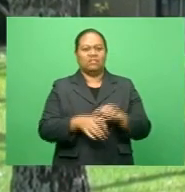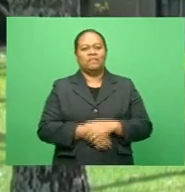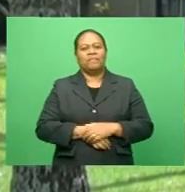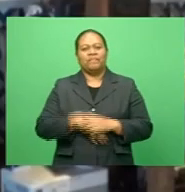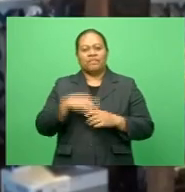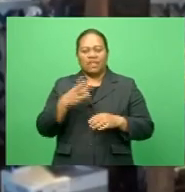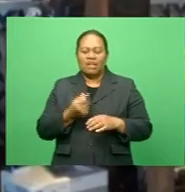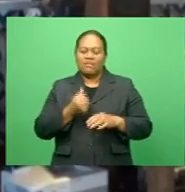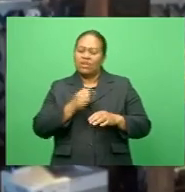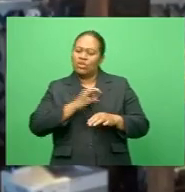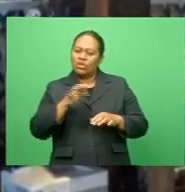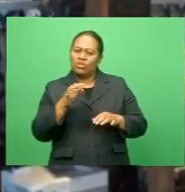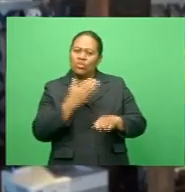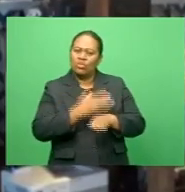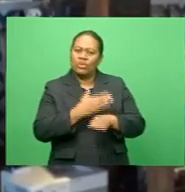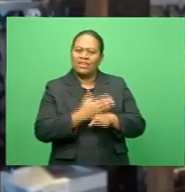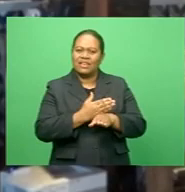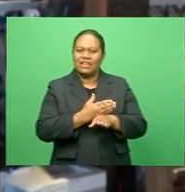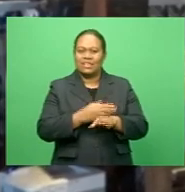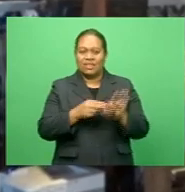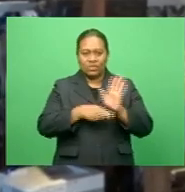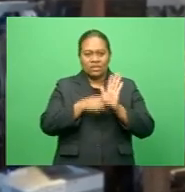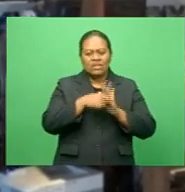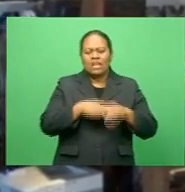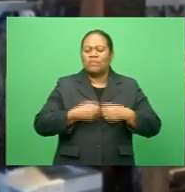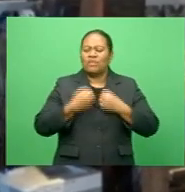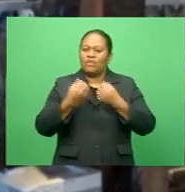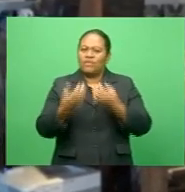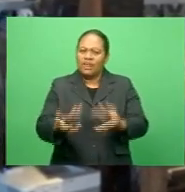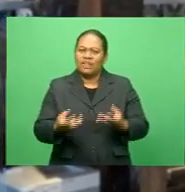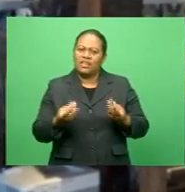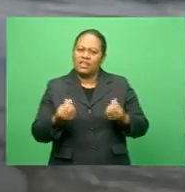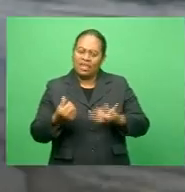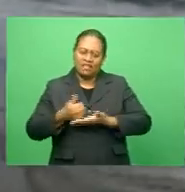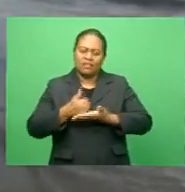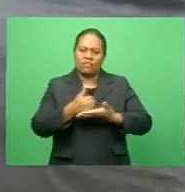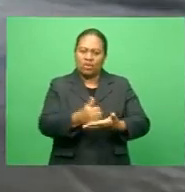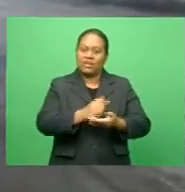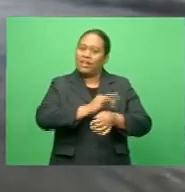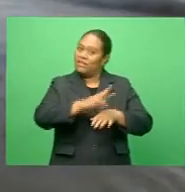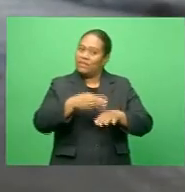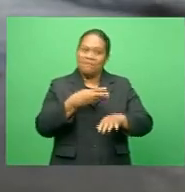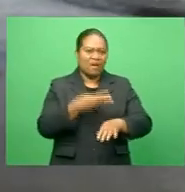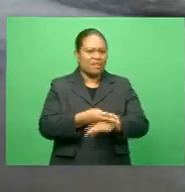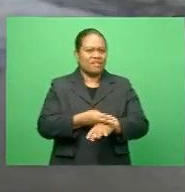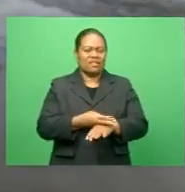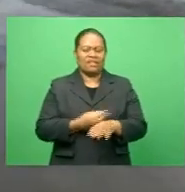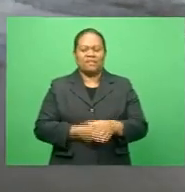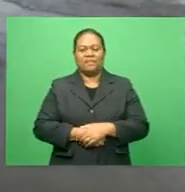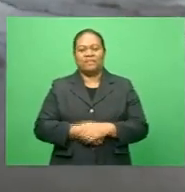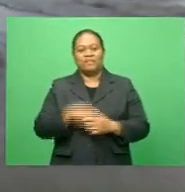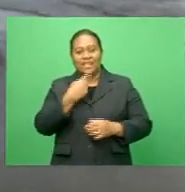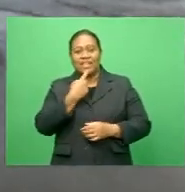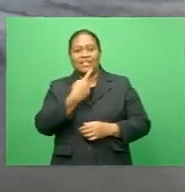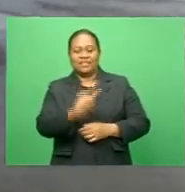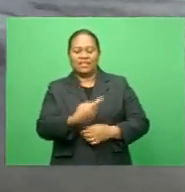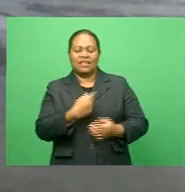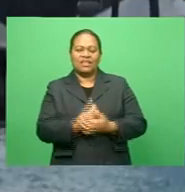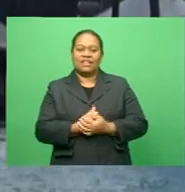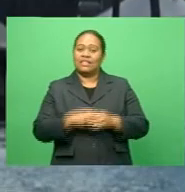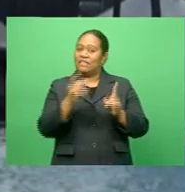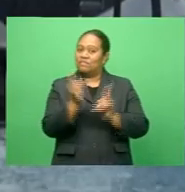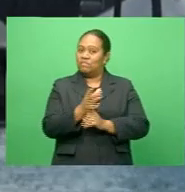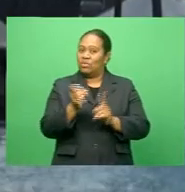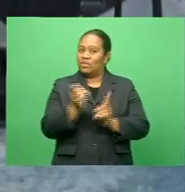the resort, Hamilton says they provide food hampers and cash support every month to each family. Hamilton stresses that it's important